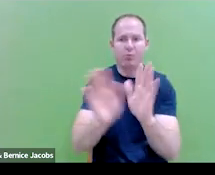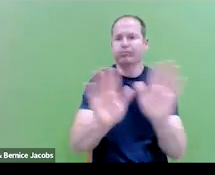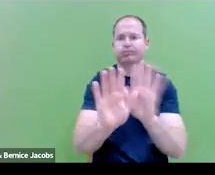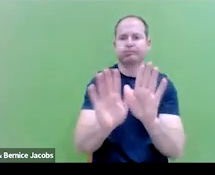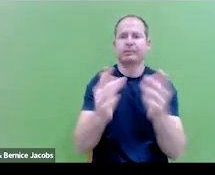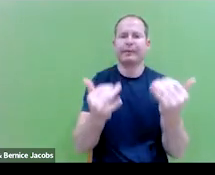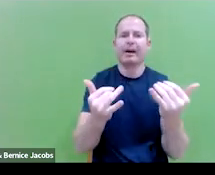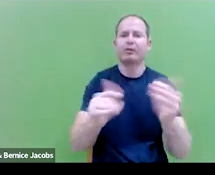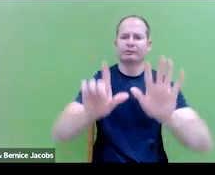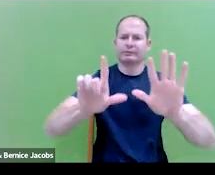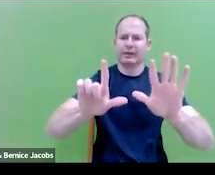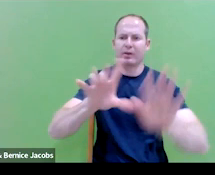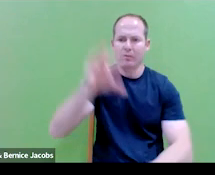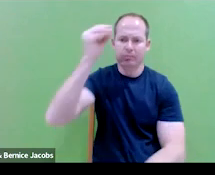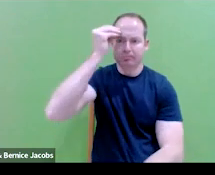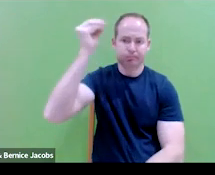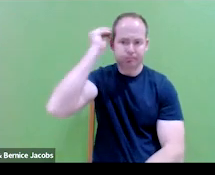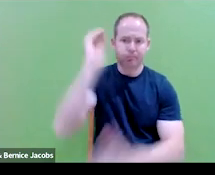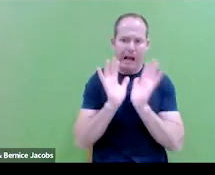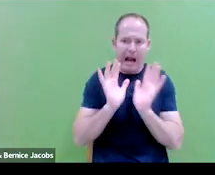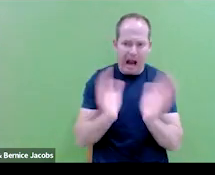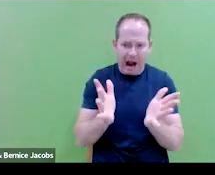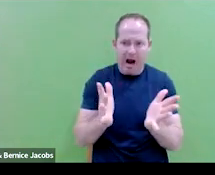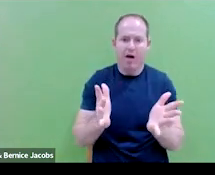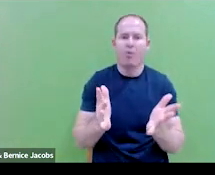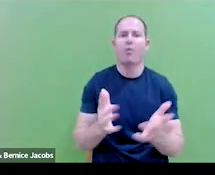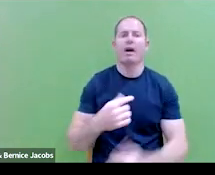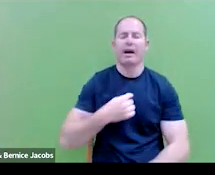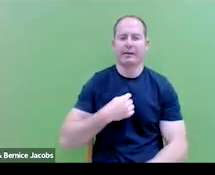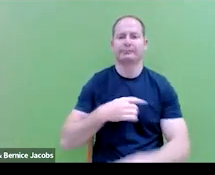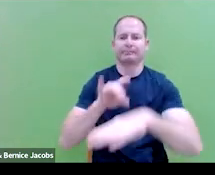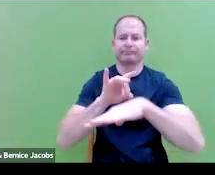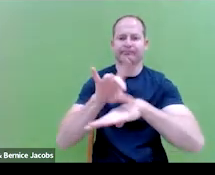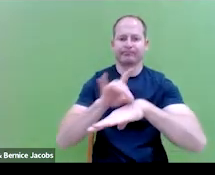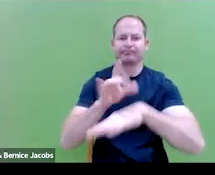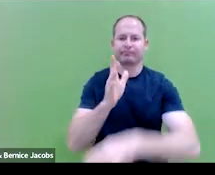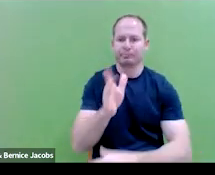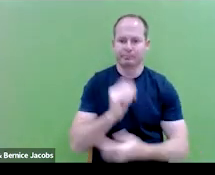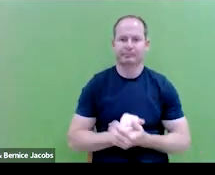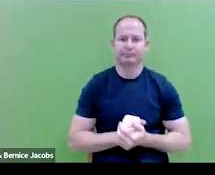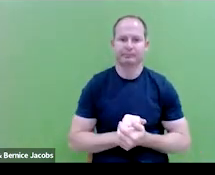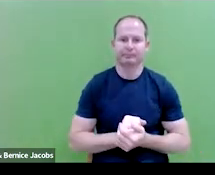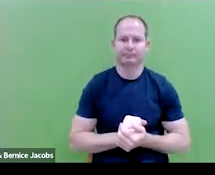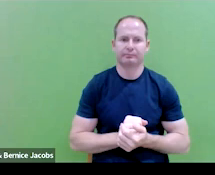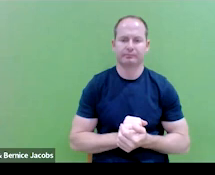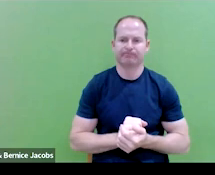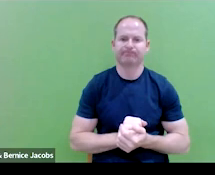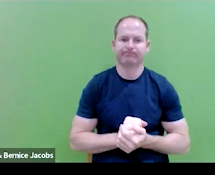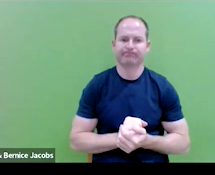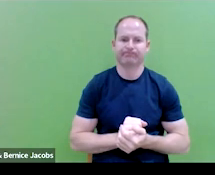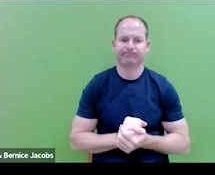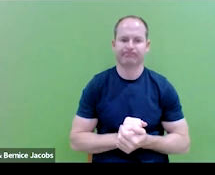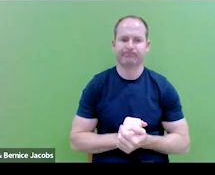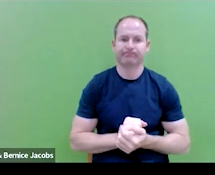them and how I've also taught this to people who are not first language English speakers. So if